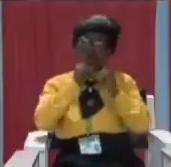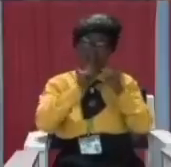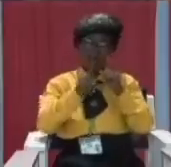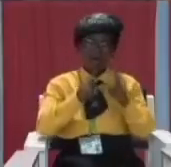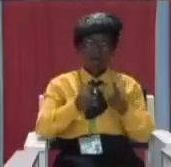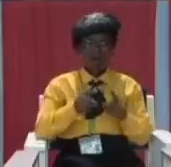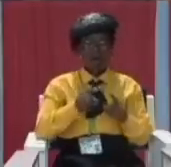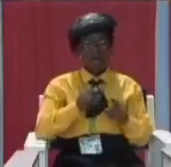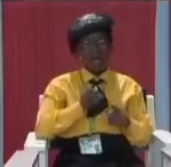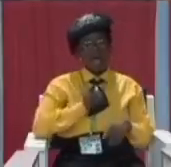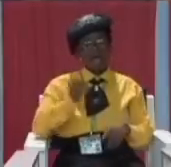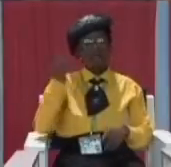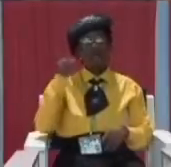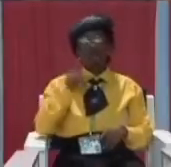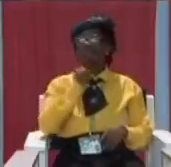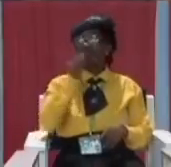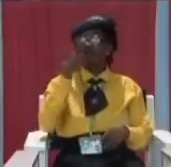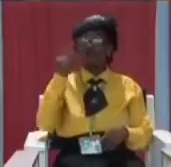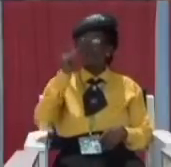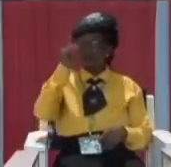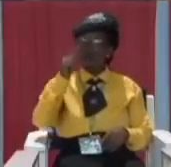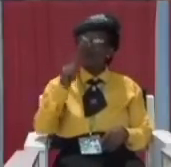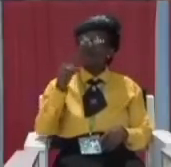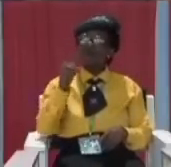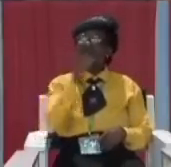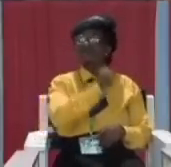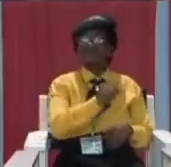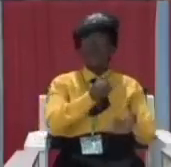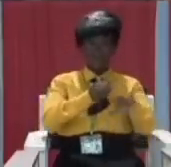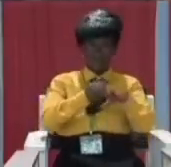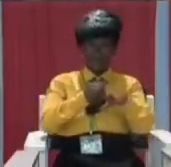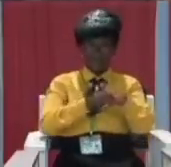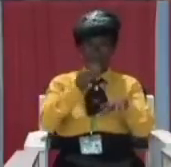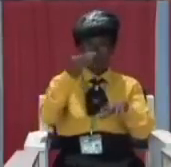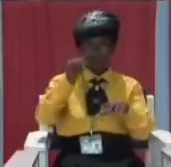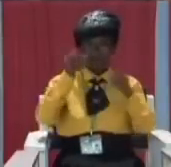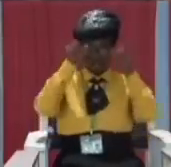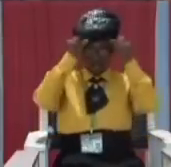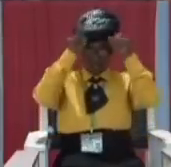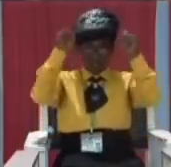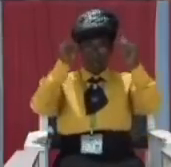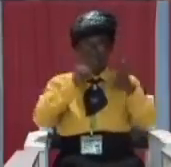I wasn't the one taking the time of the president. It was the president taking my time.